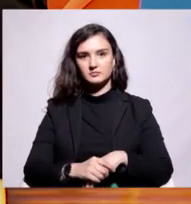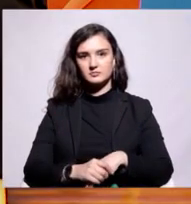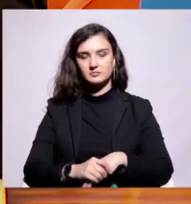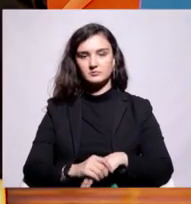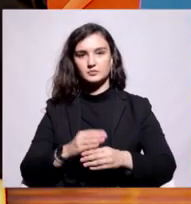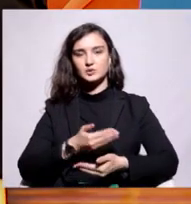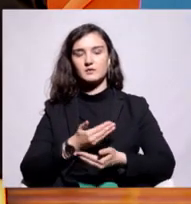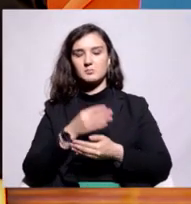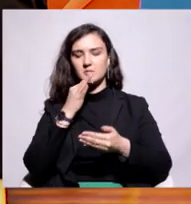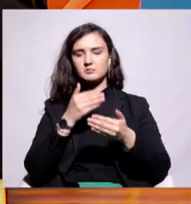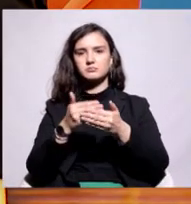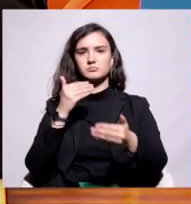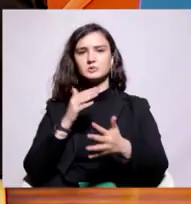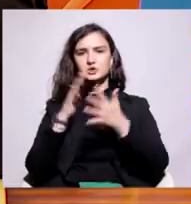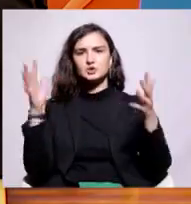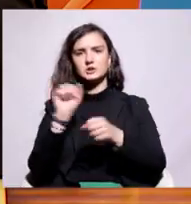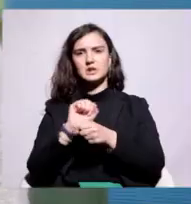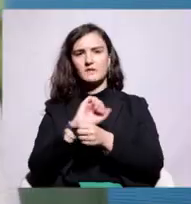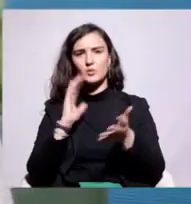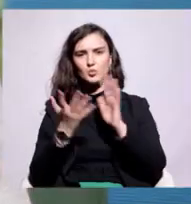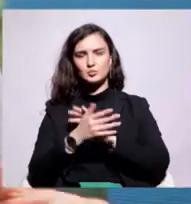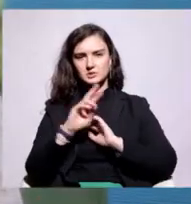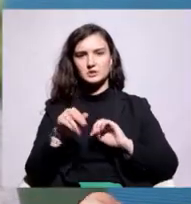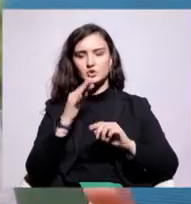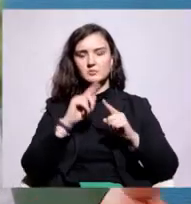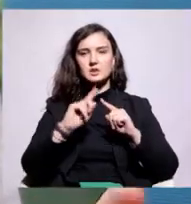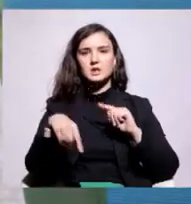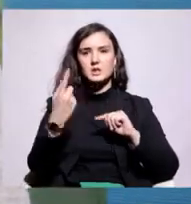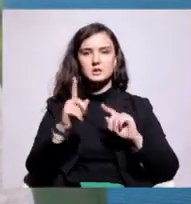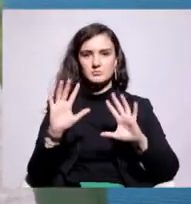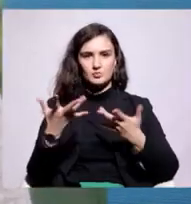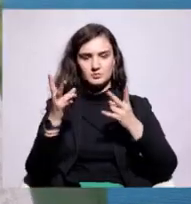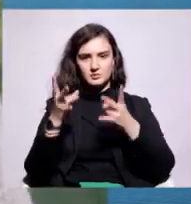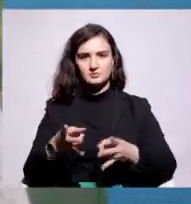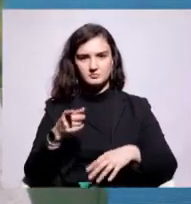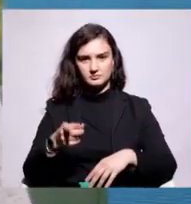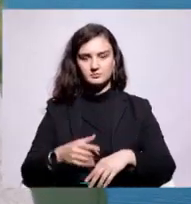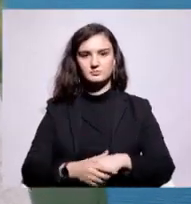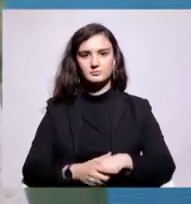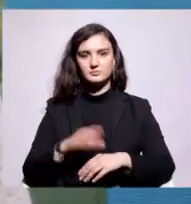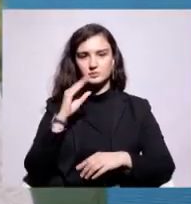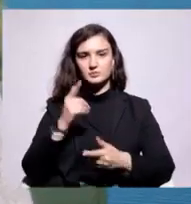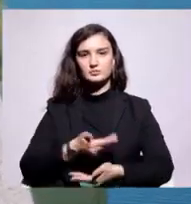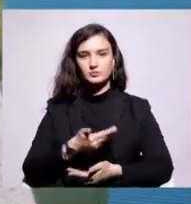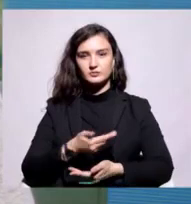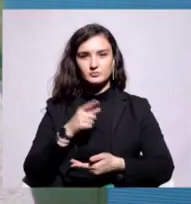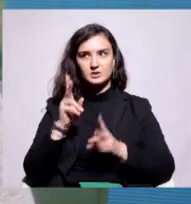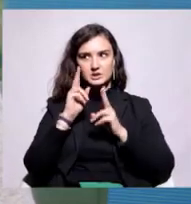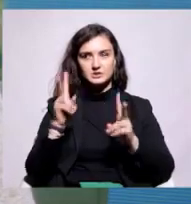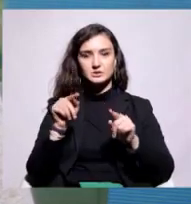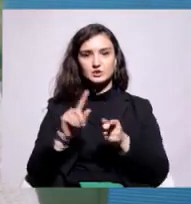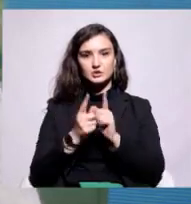The life before a big revolution and then the life that happens after a big revolution. And when you live through it, you don't notice